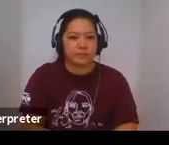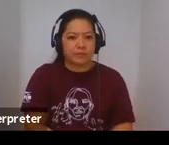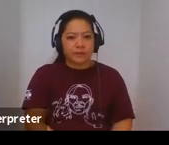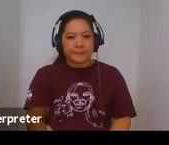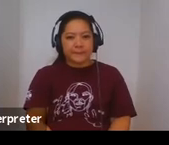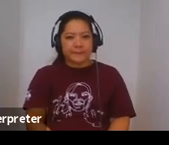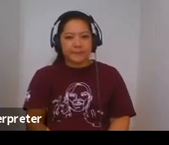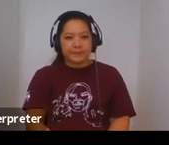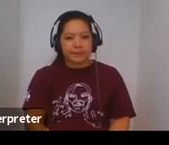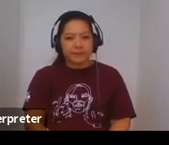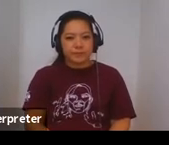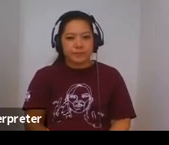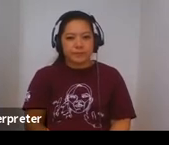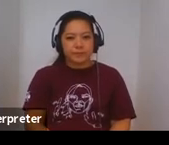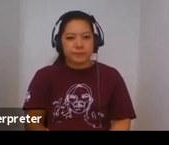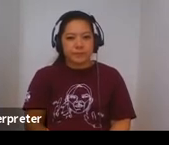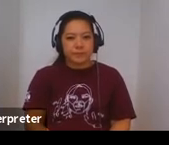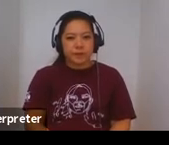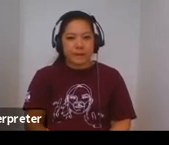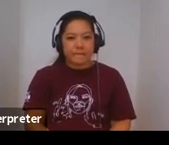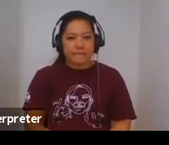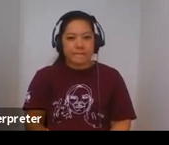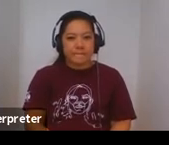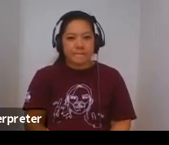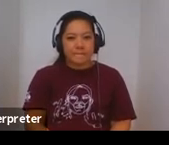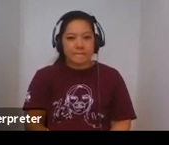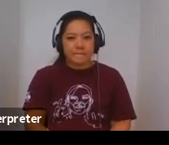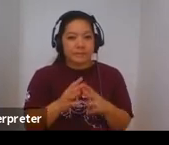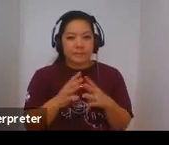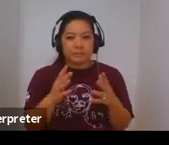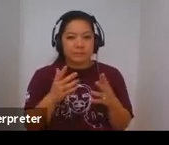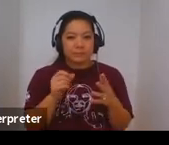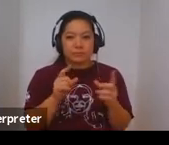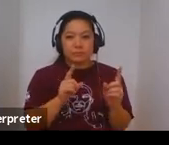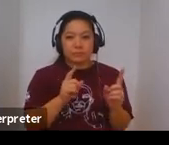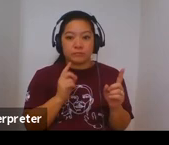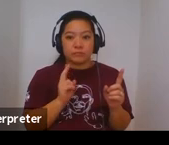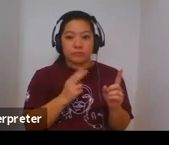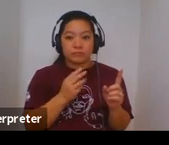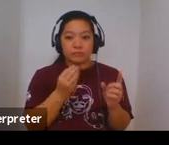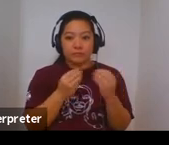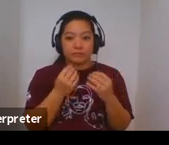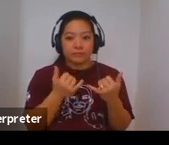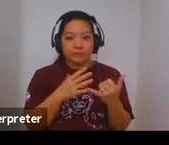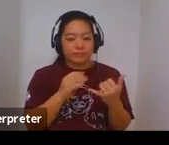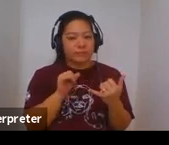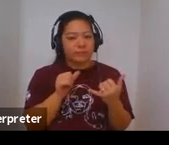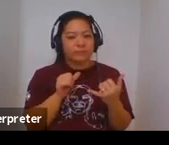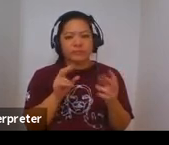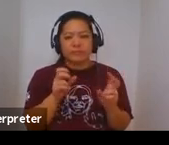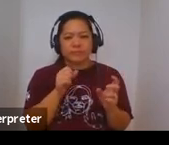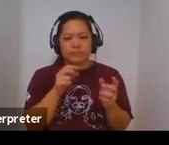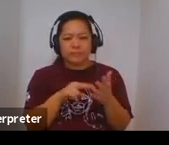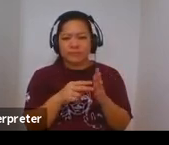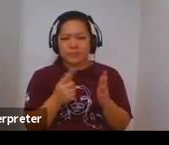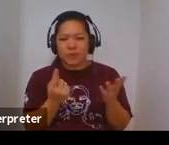I said only one in five, so we're fine. That's a lot, man. That means one of us is gonna be eaten. Statistically, that doesn't mean one of